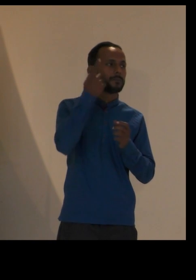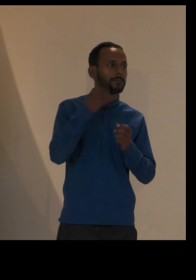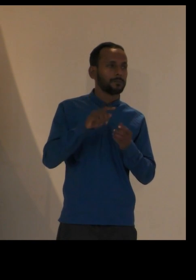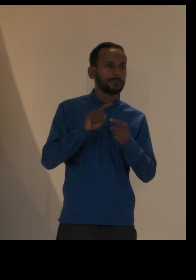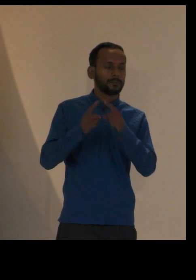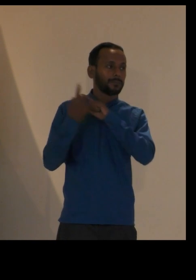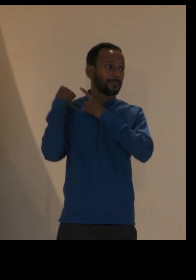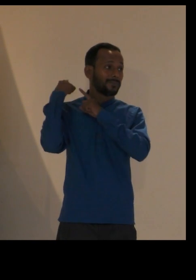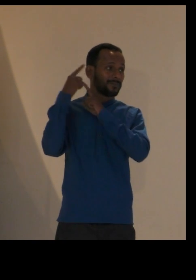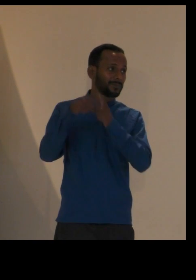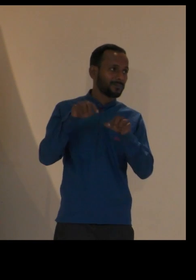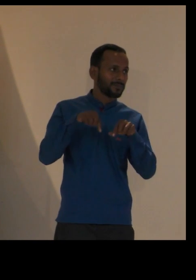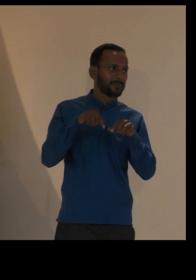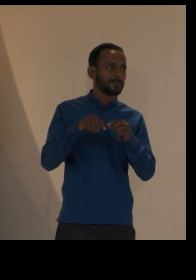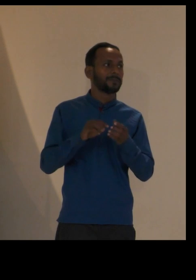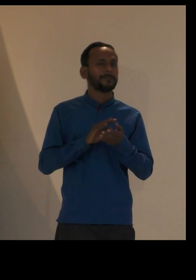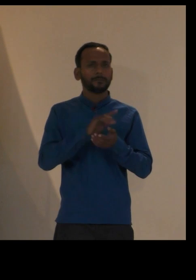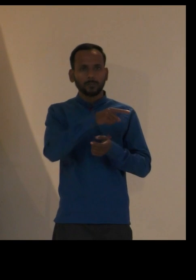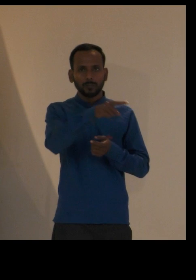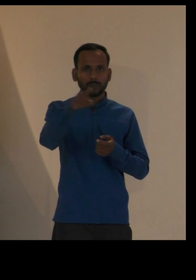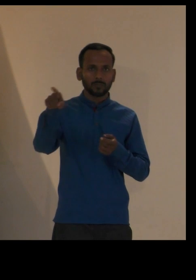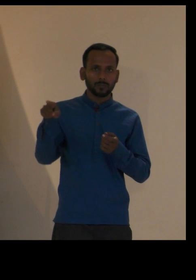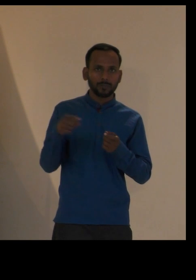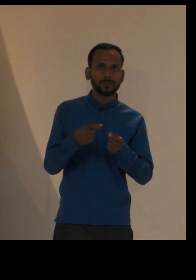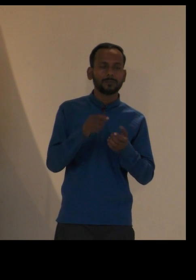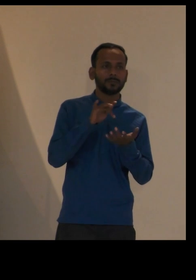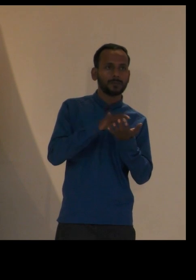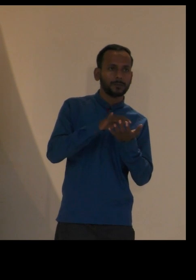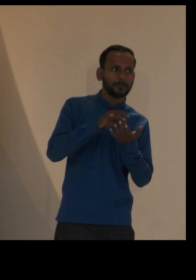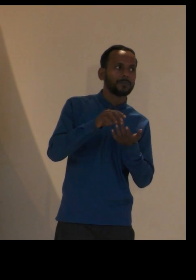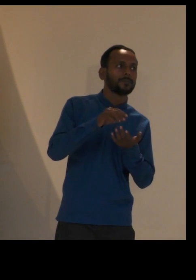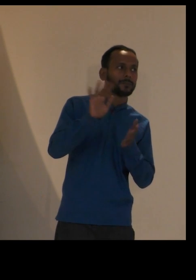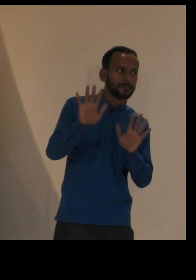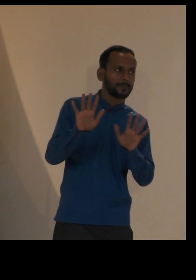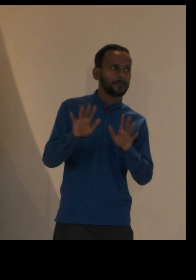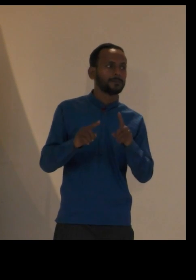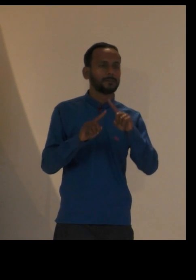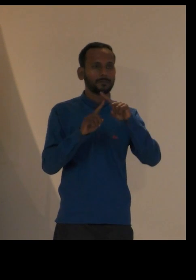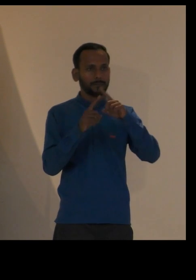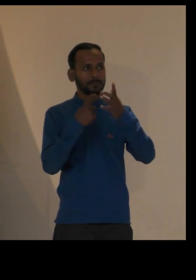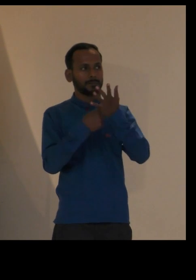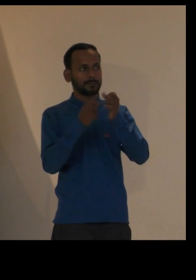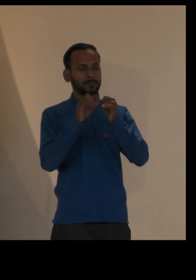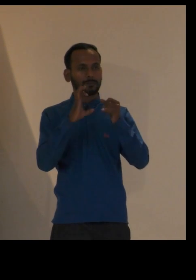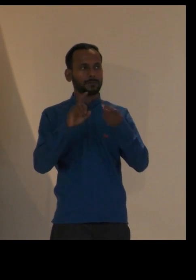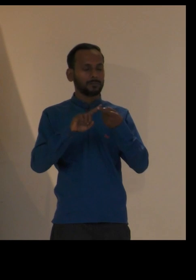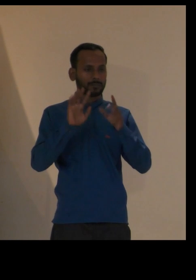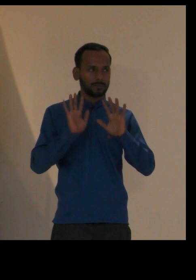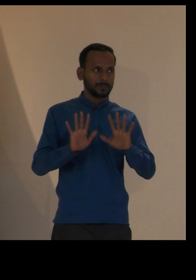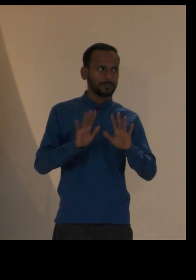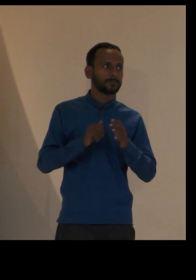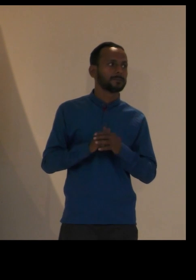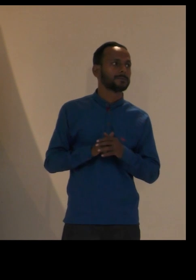history deposits in each of us an infinity of traces, but it doesn't give us an inventory,